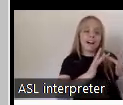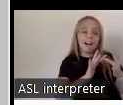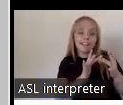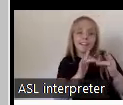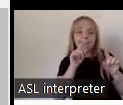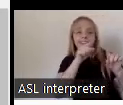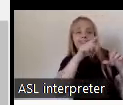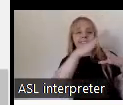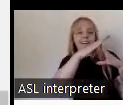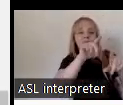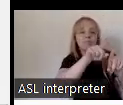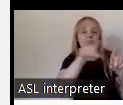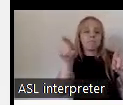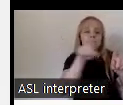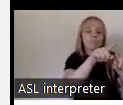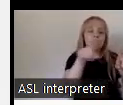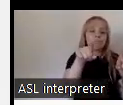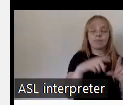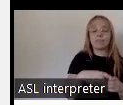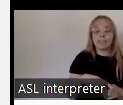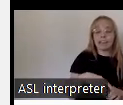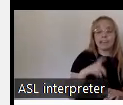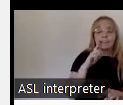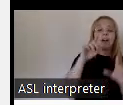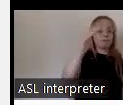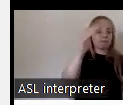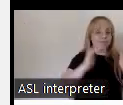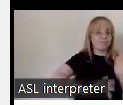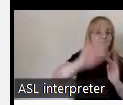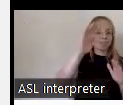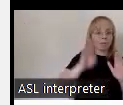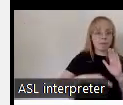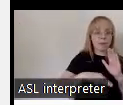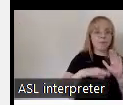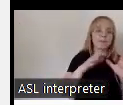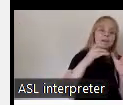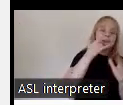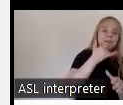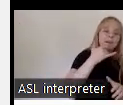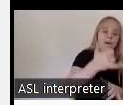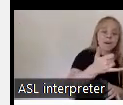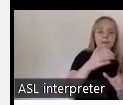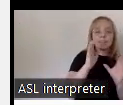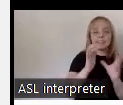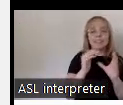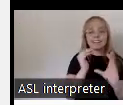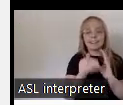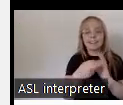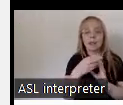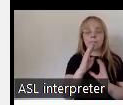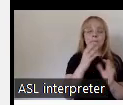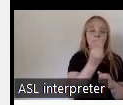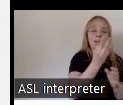at the top. I believe even, yep, right there on the bottom, call, chat, or email the hub Monday through